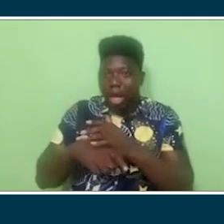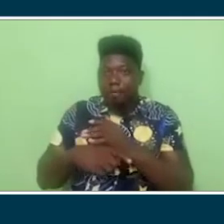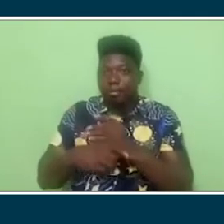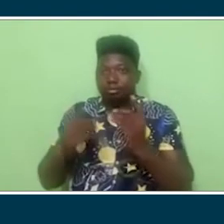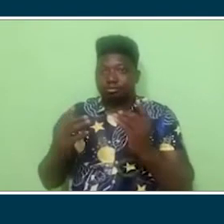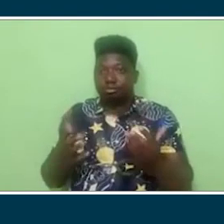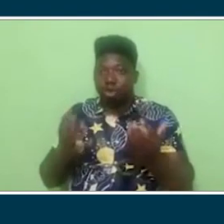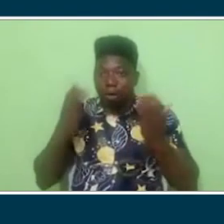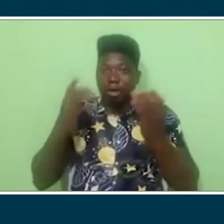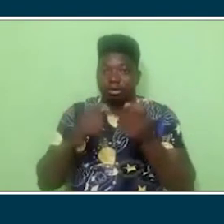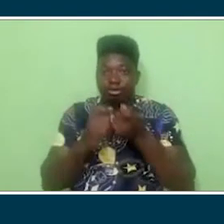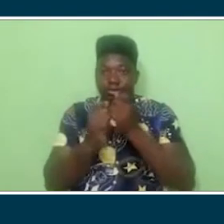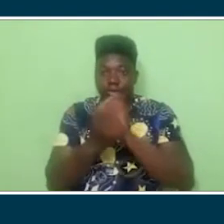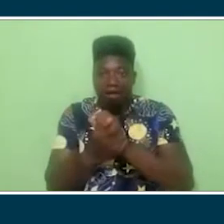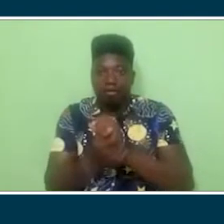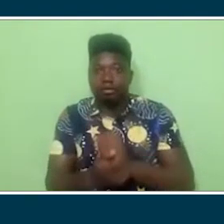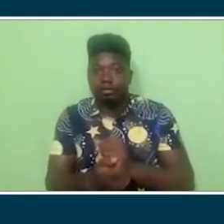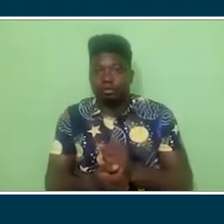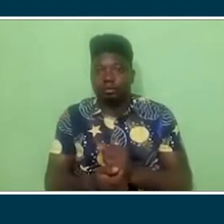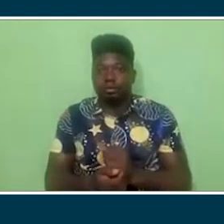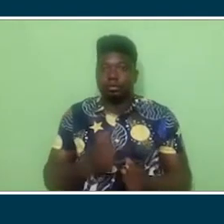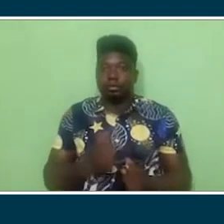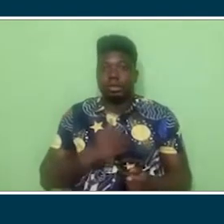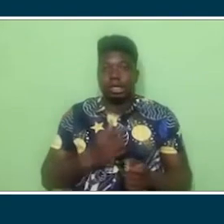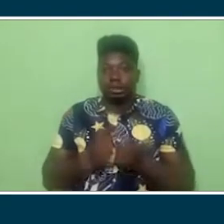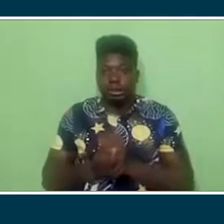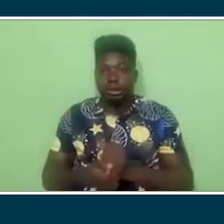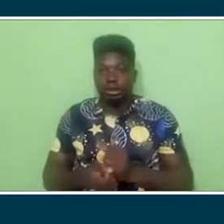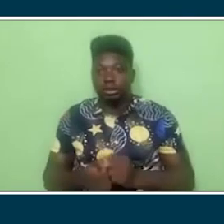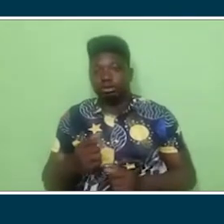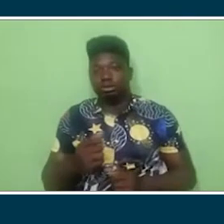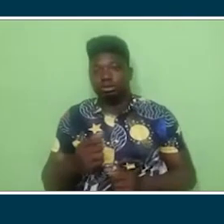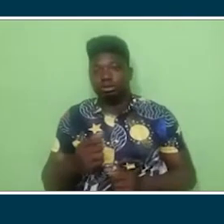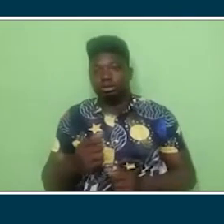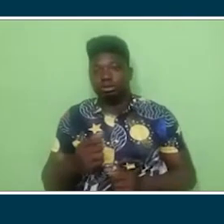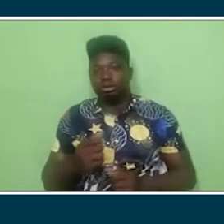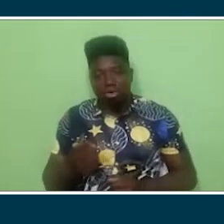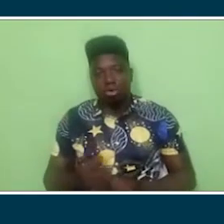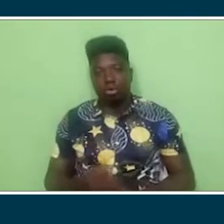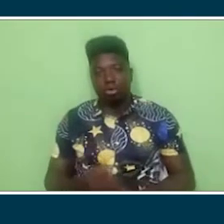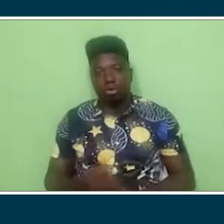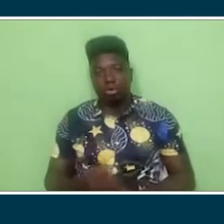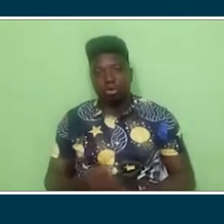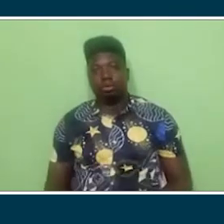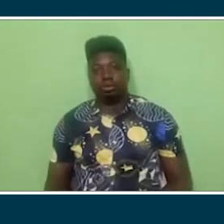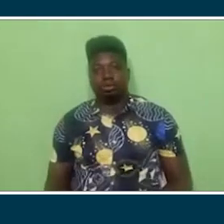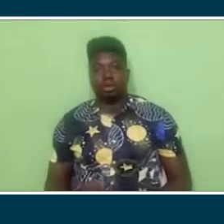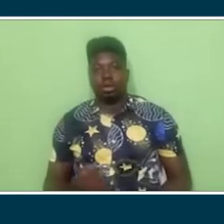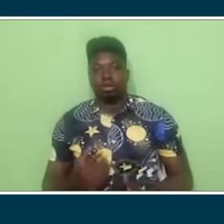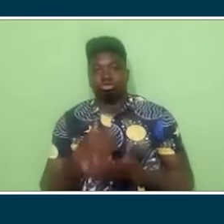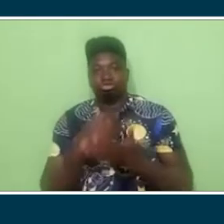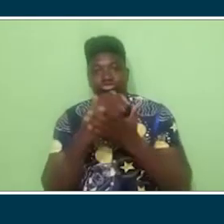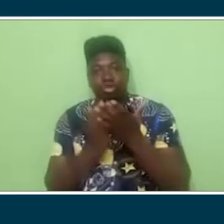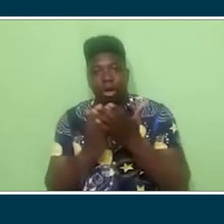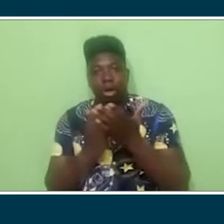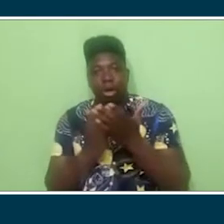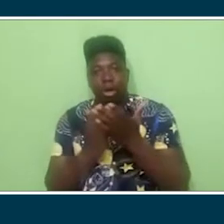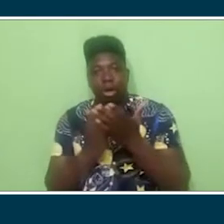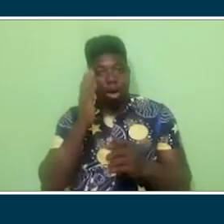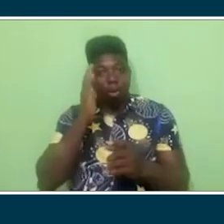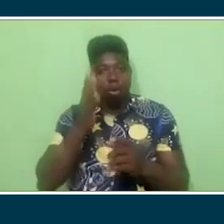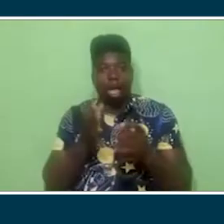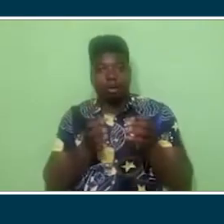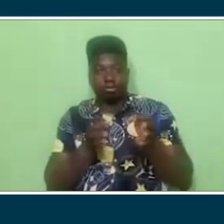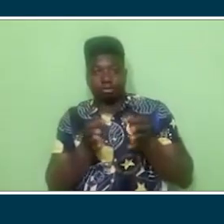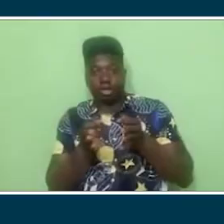context and to be the change that we want to see in the world. So at some point, I'd love to have us just define